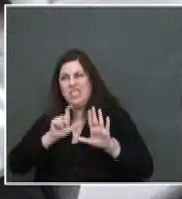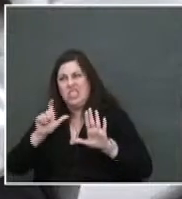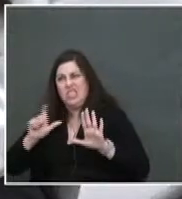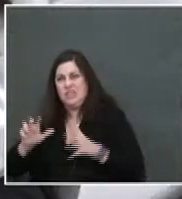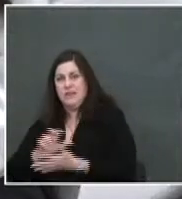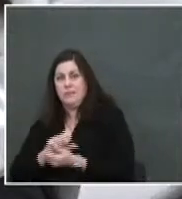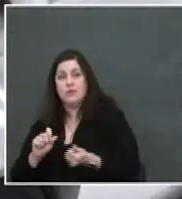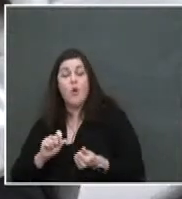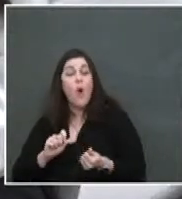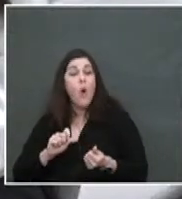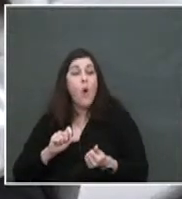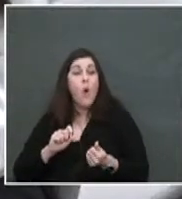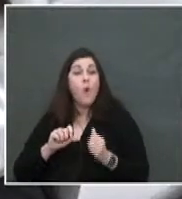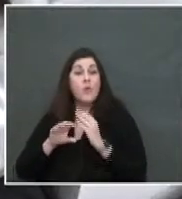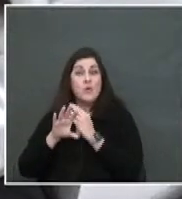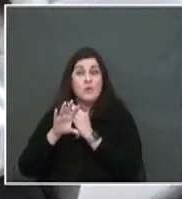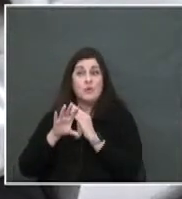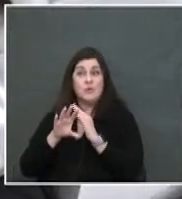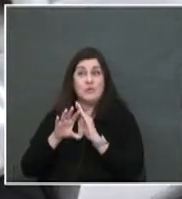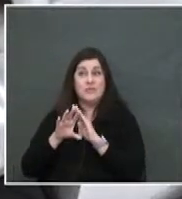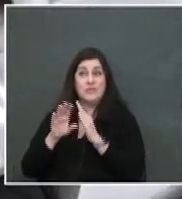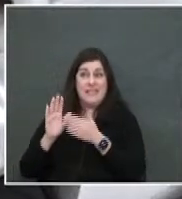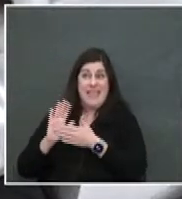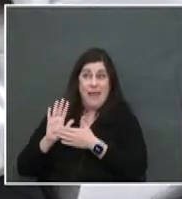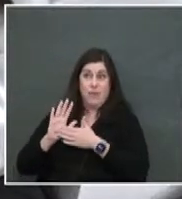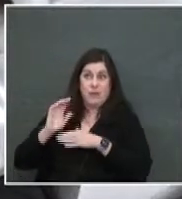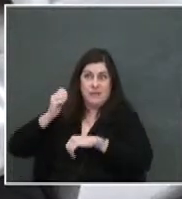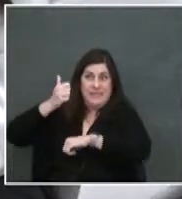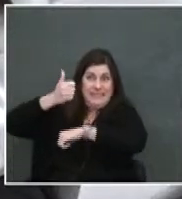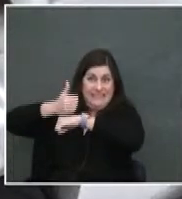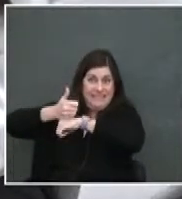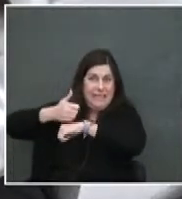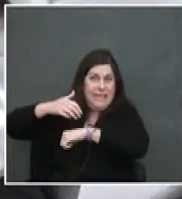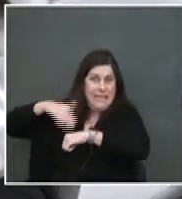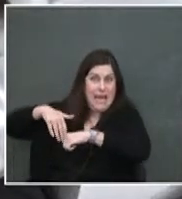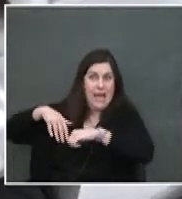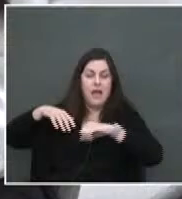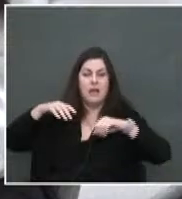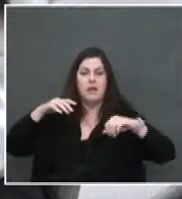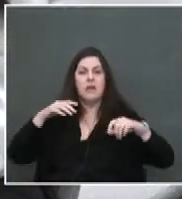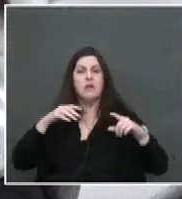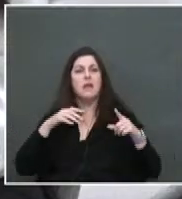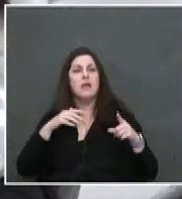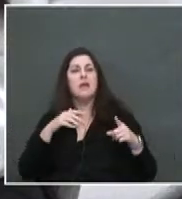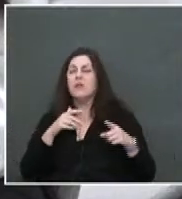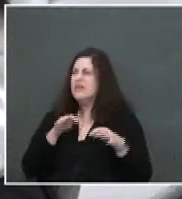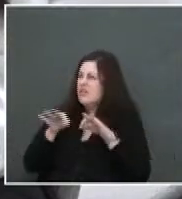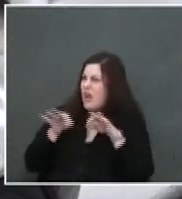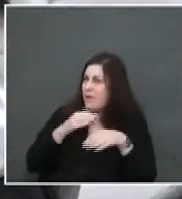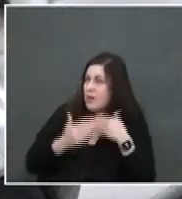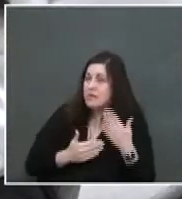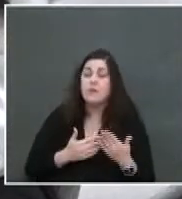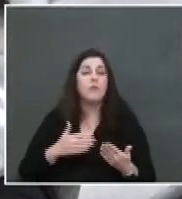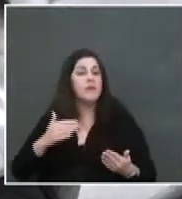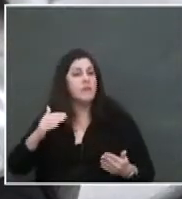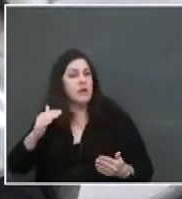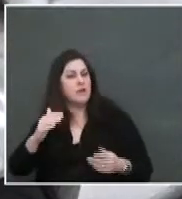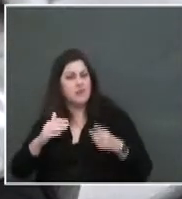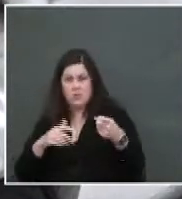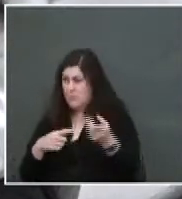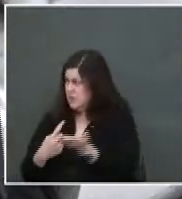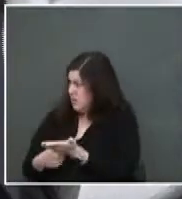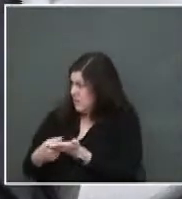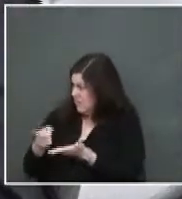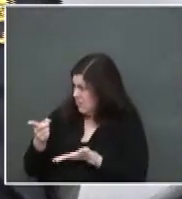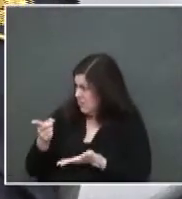quite up yet, Councilmember. How are They're we going to do it? Still in the process, yeah. We have hired additional, Rick, do you want to talk about this?